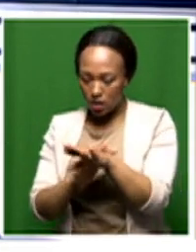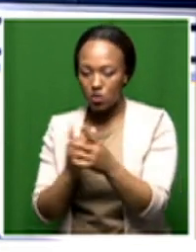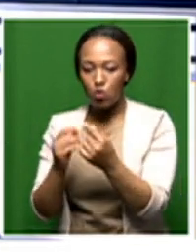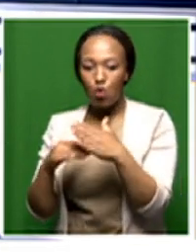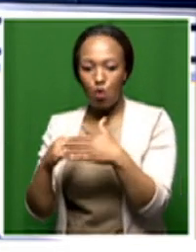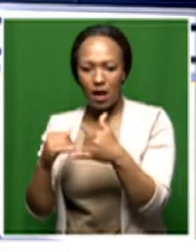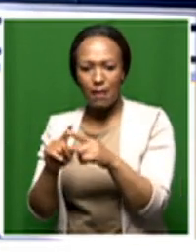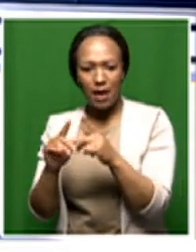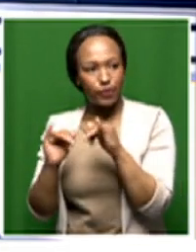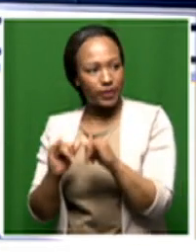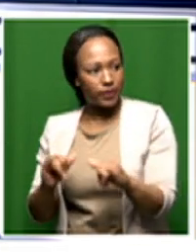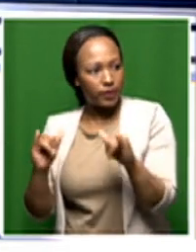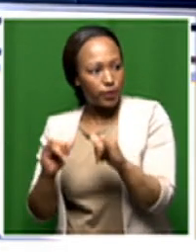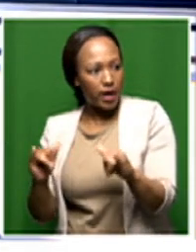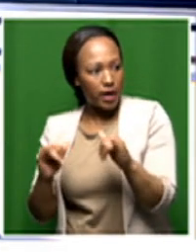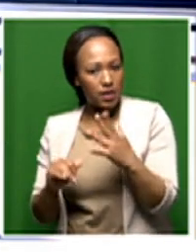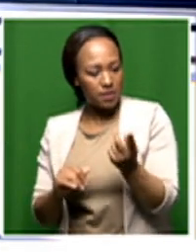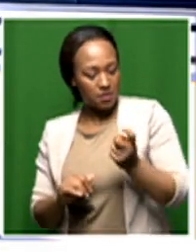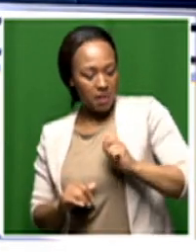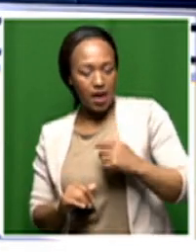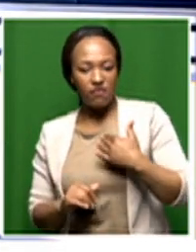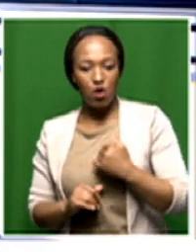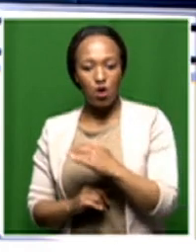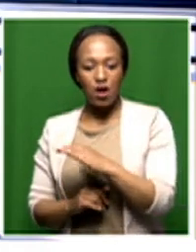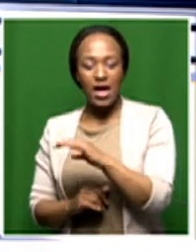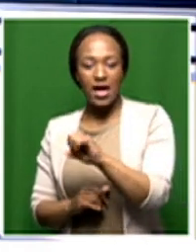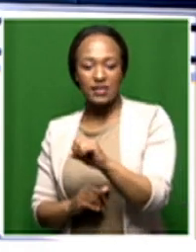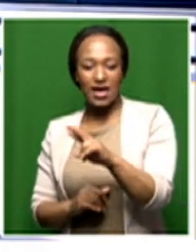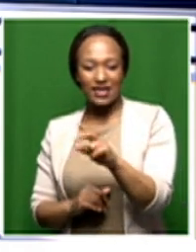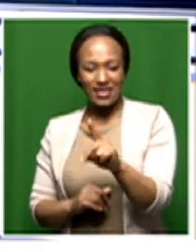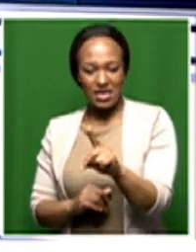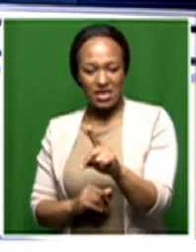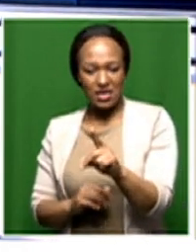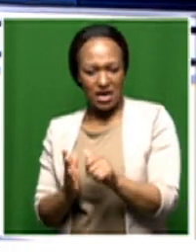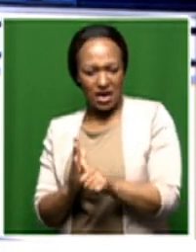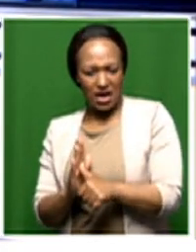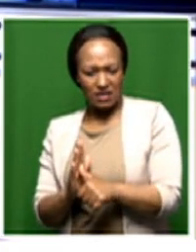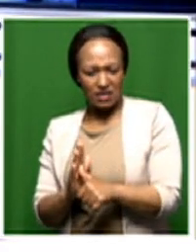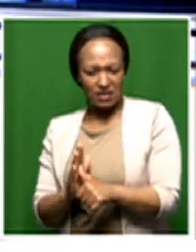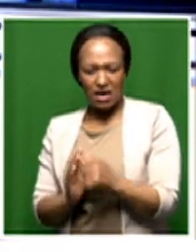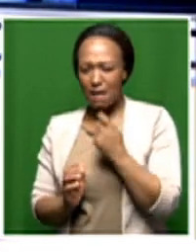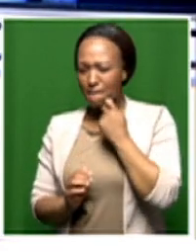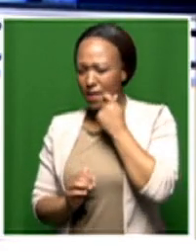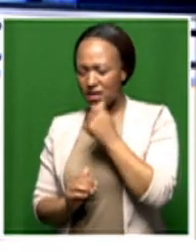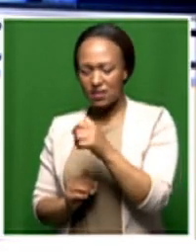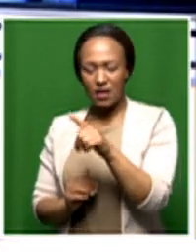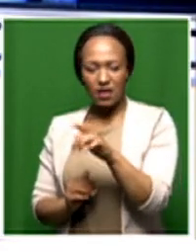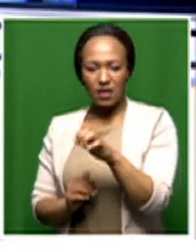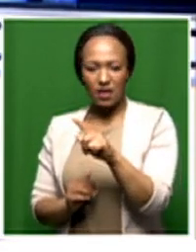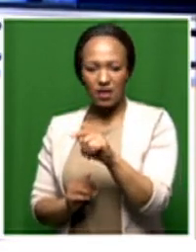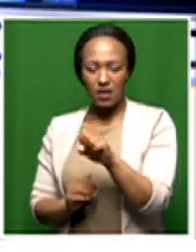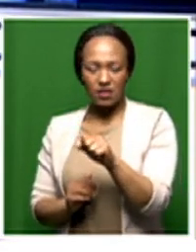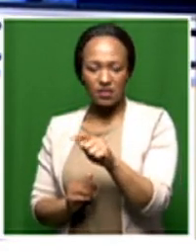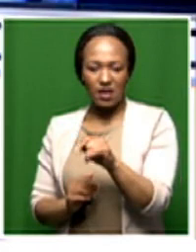we are still waiting for our payouts for our SRD grants. Mr. Letsatsi, what is going on? Why are people